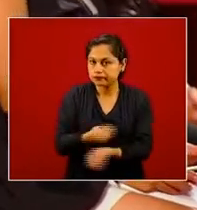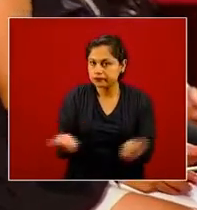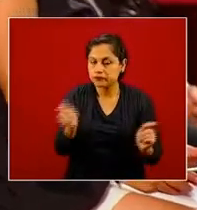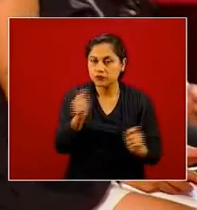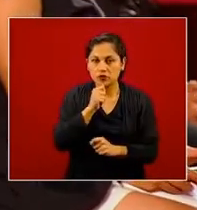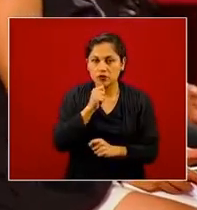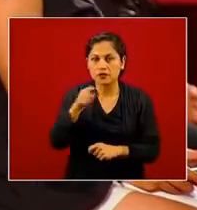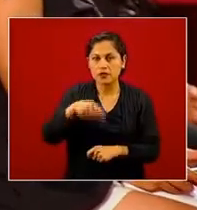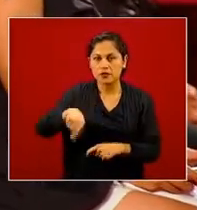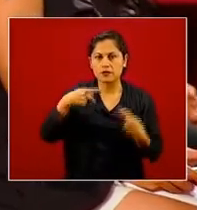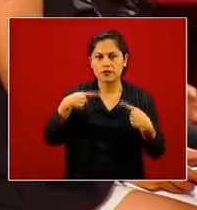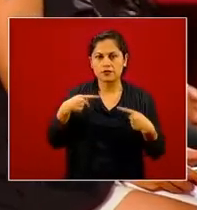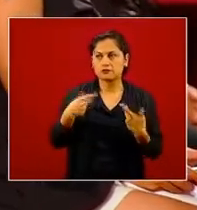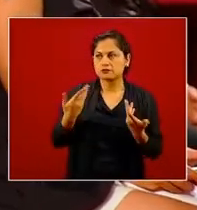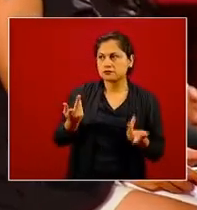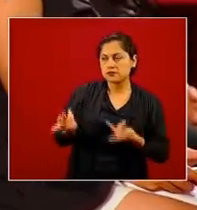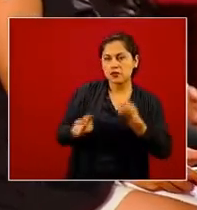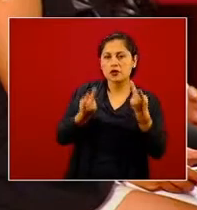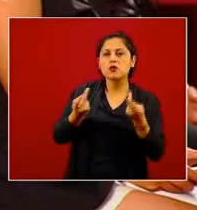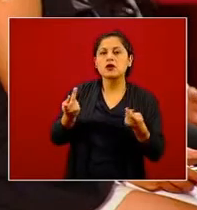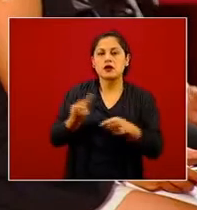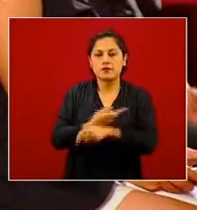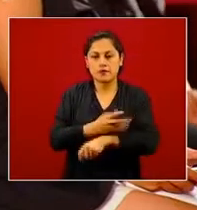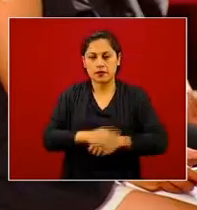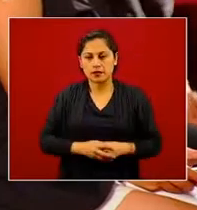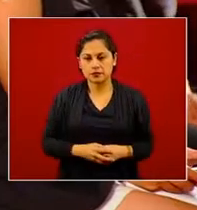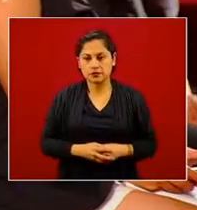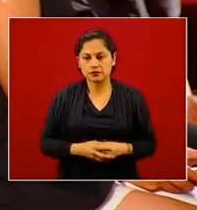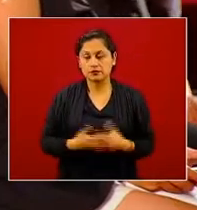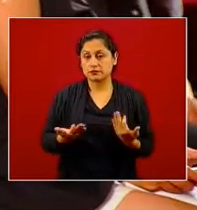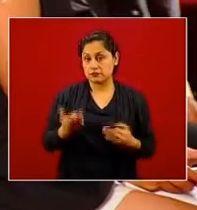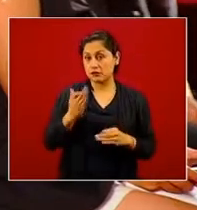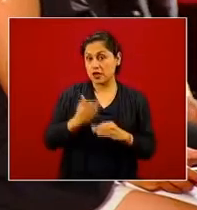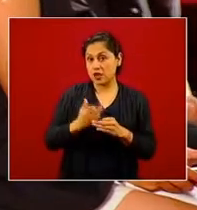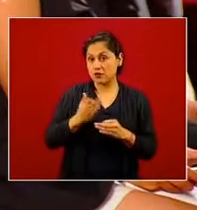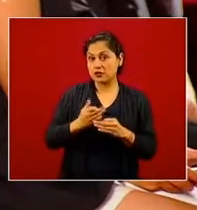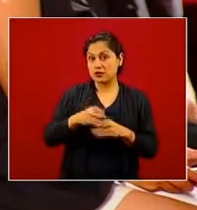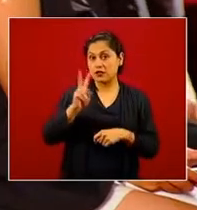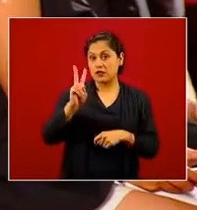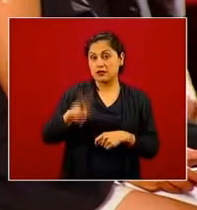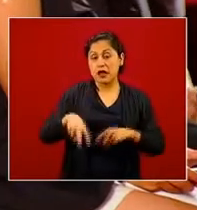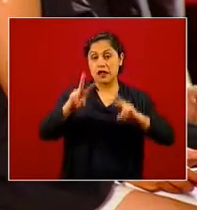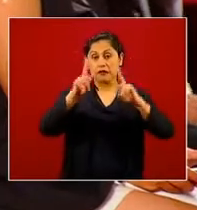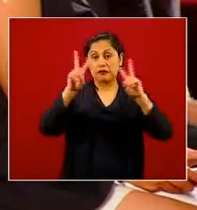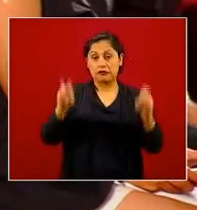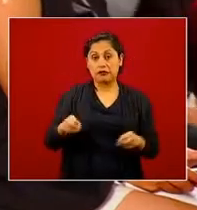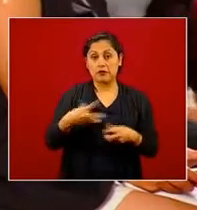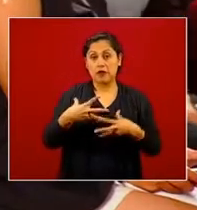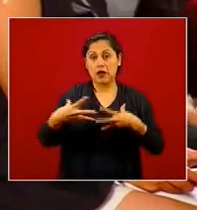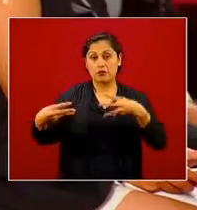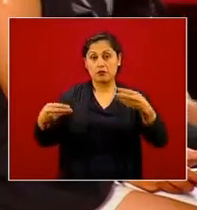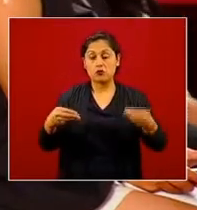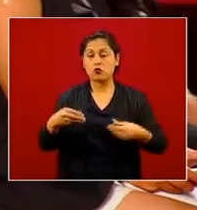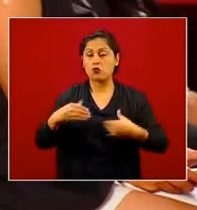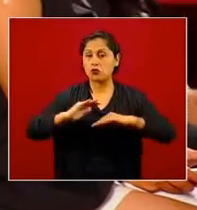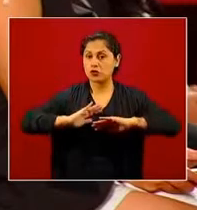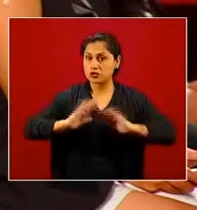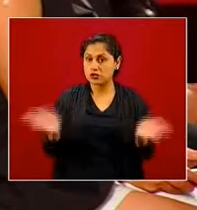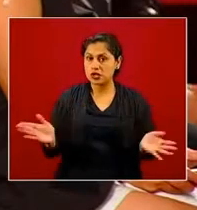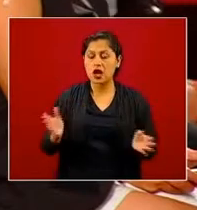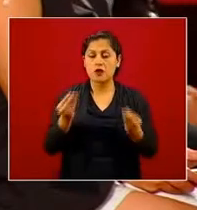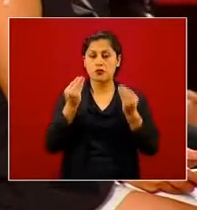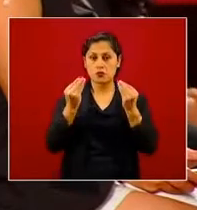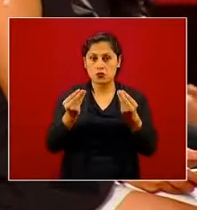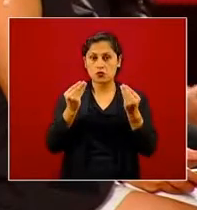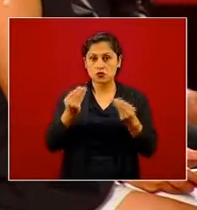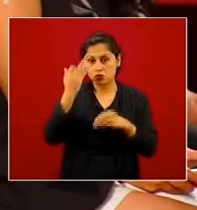are not being released for their use. So we'd like to know what is going to happen with that. And well, in terms of the pandemic,